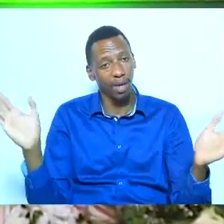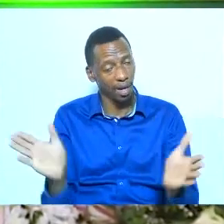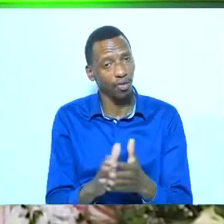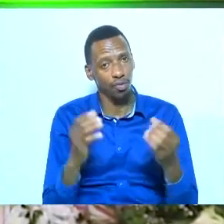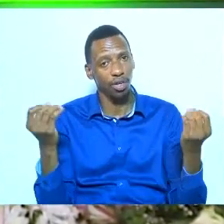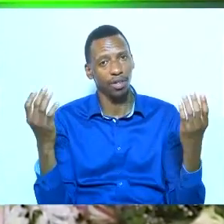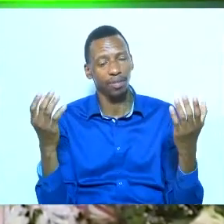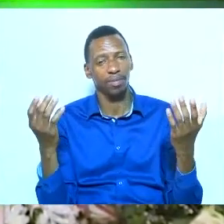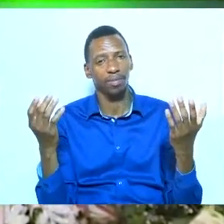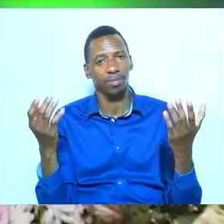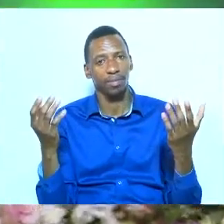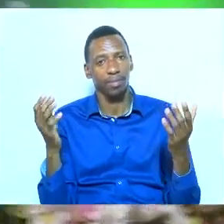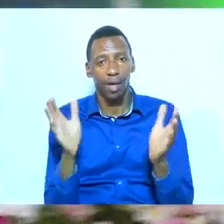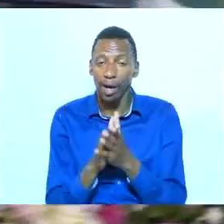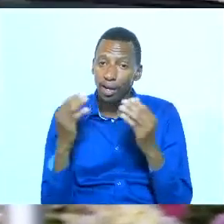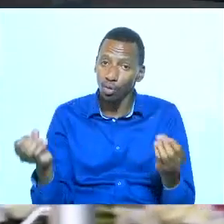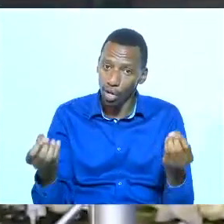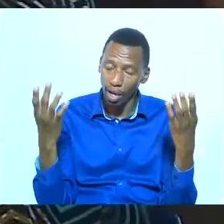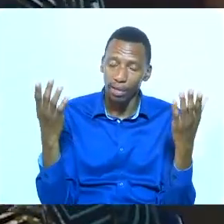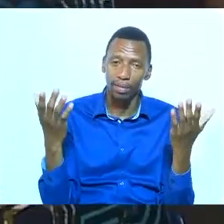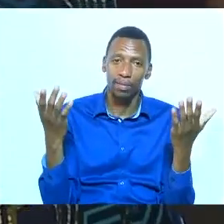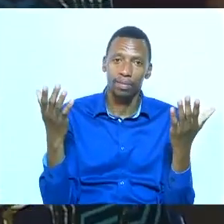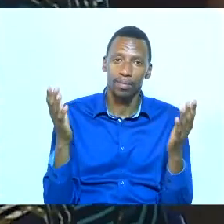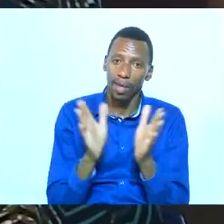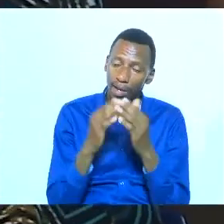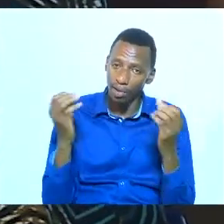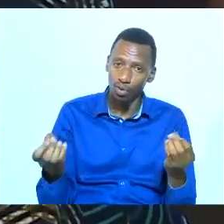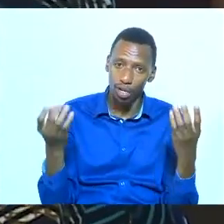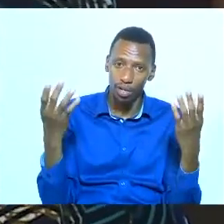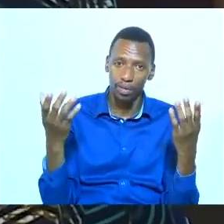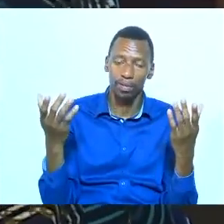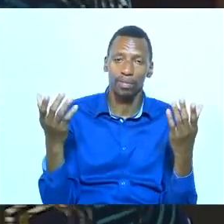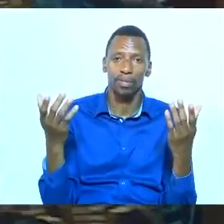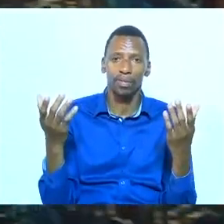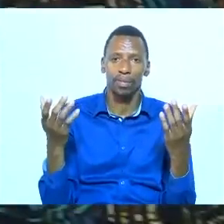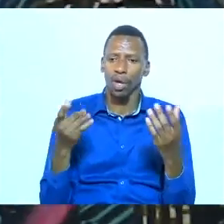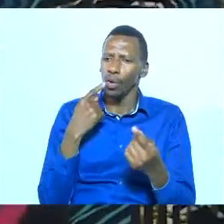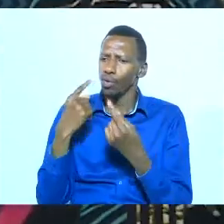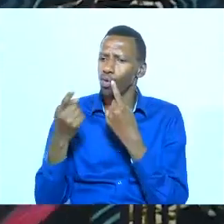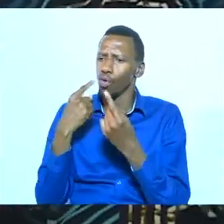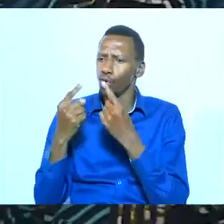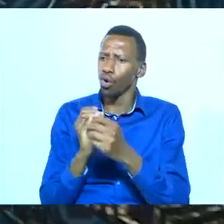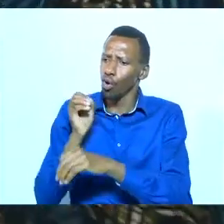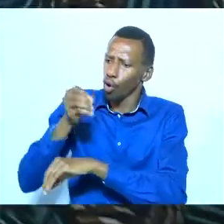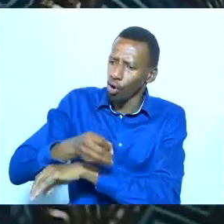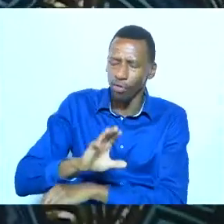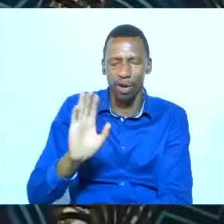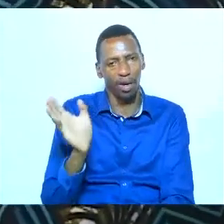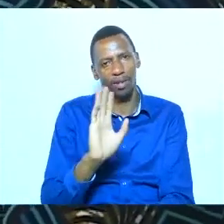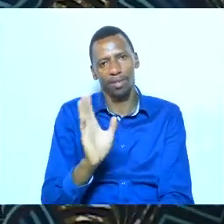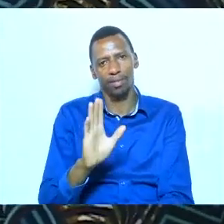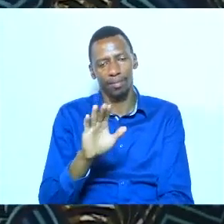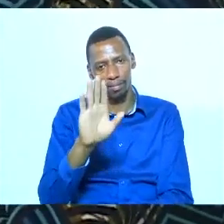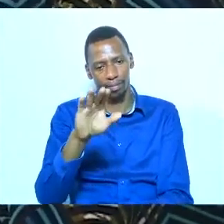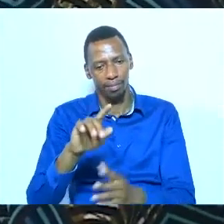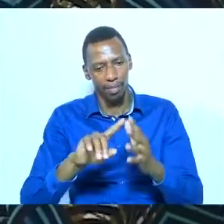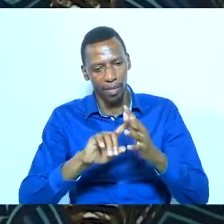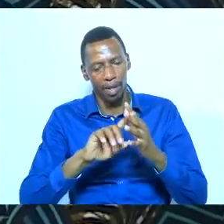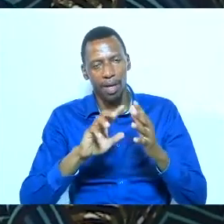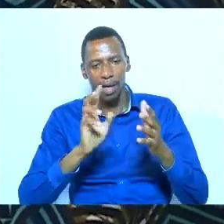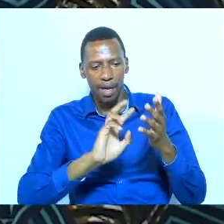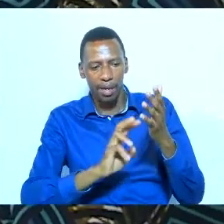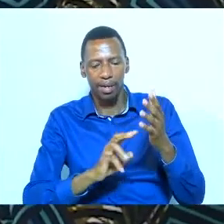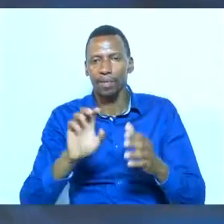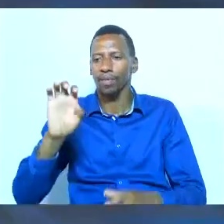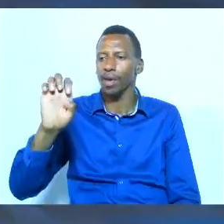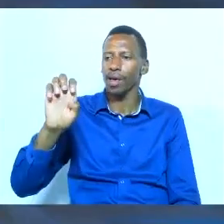Hallelujah. Hallelujah. Hallelujah. Don't talk beyond necessary. Let's go and read the book of Ephesians, chapter